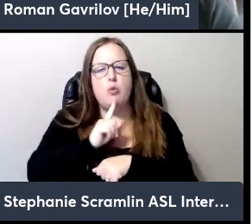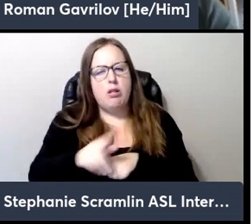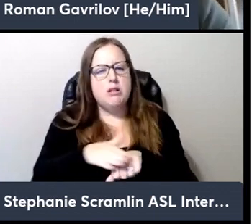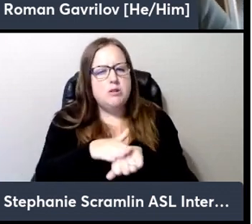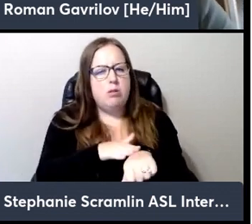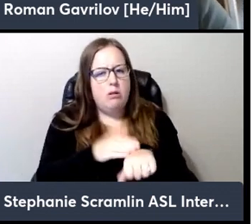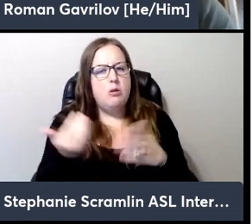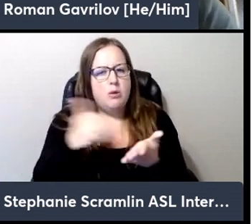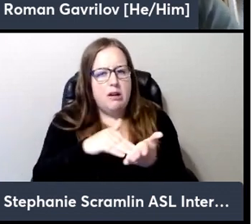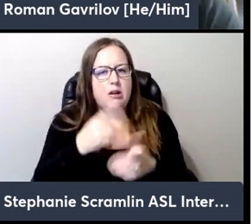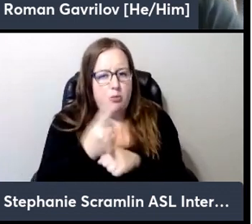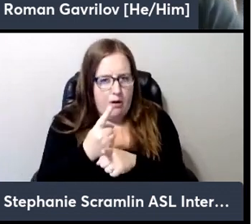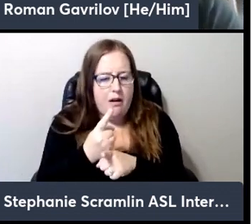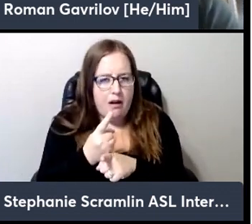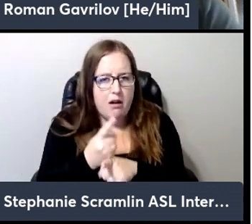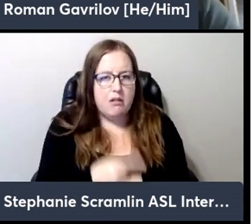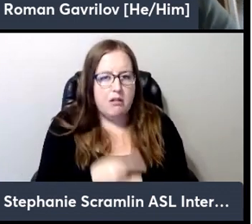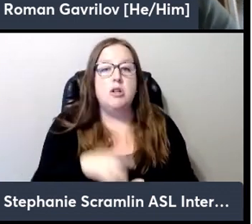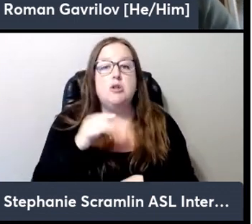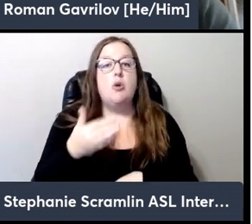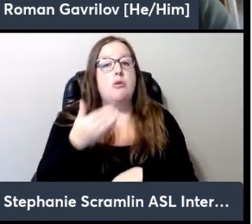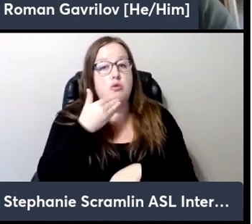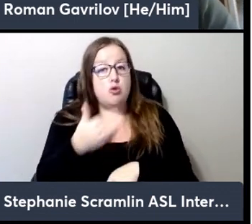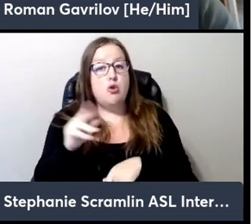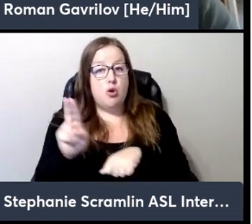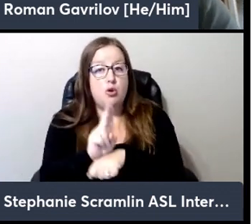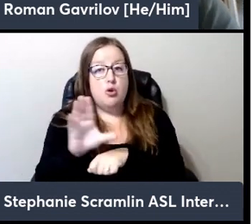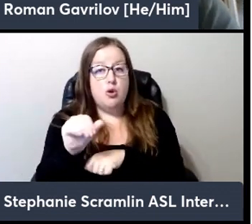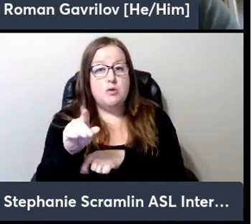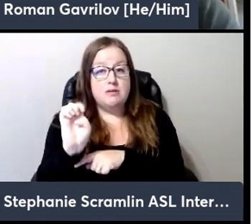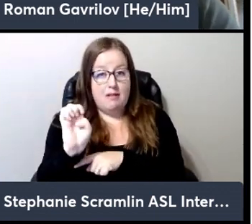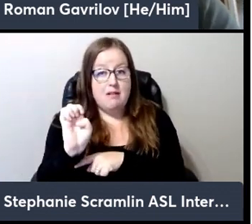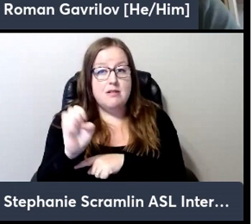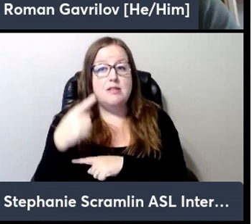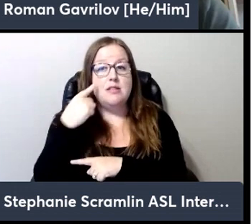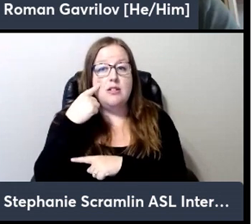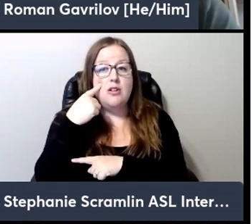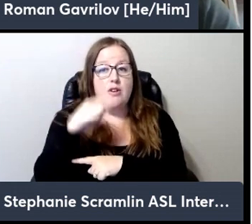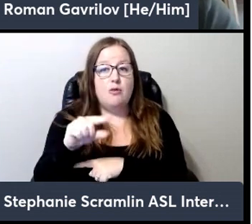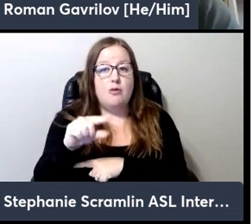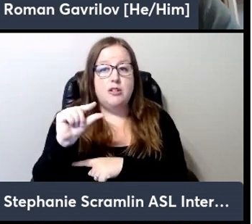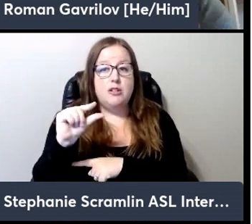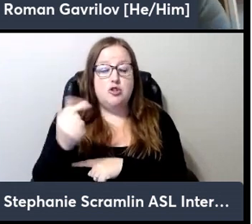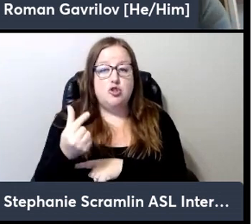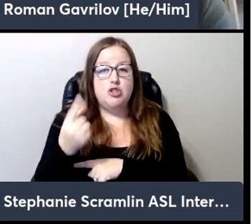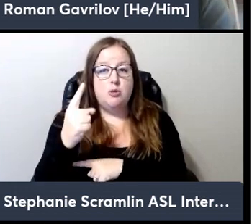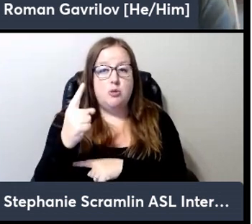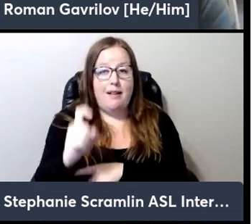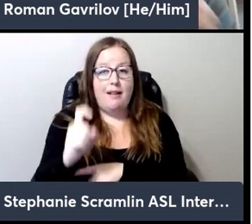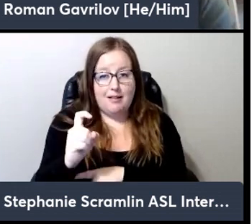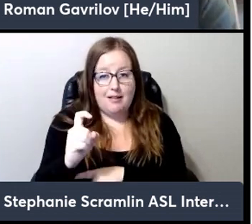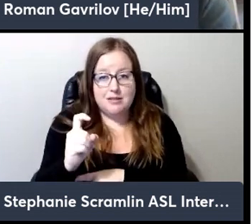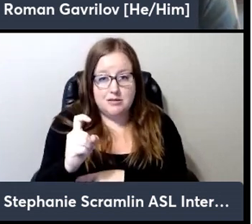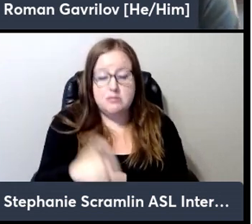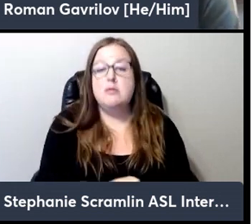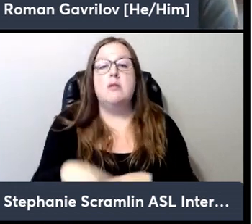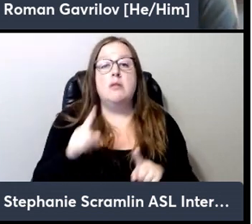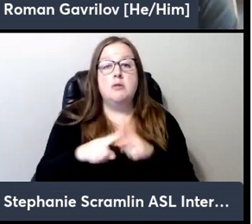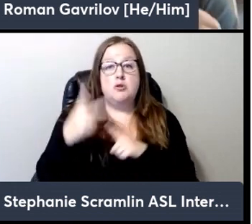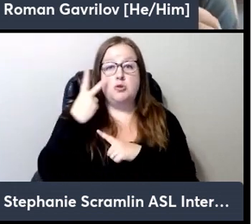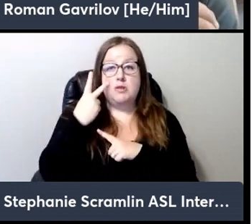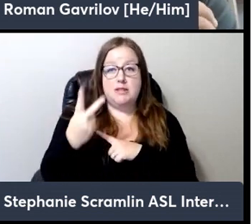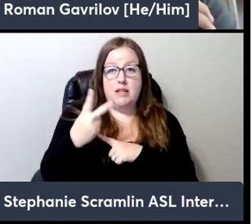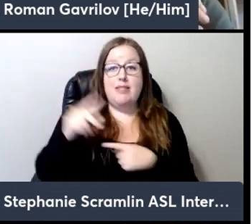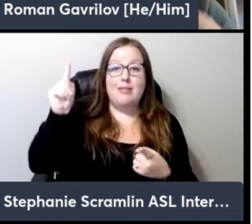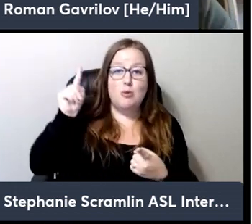slow. So that's a great use case for the G2X GPU that is at